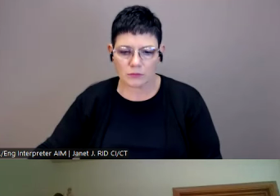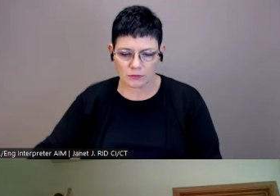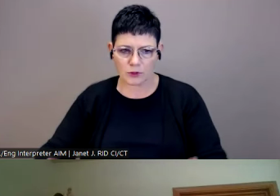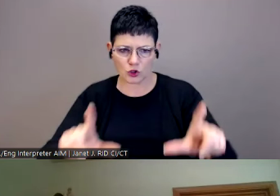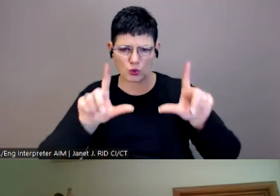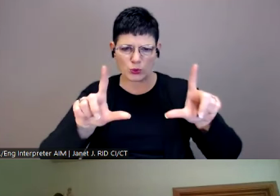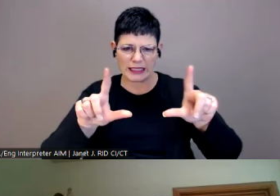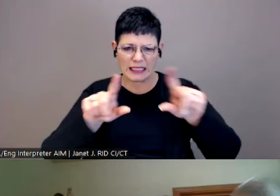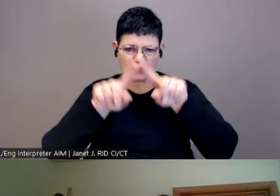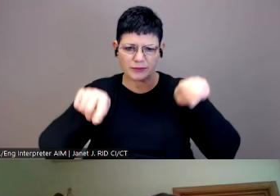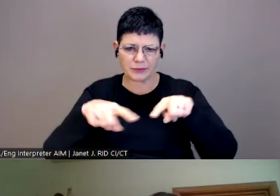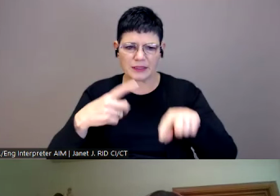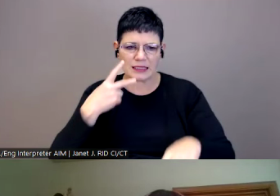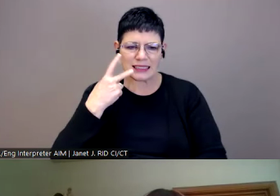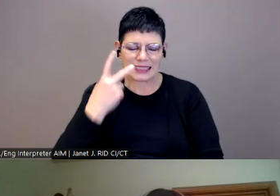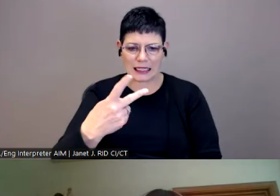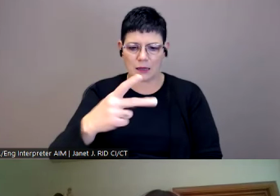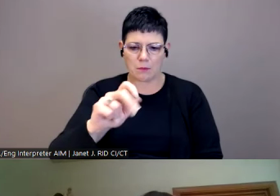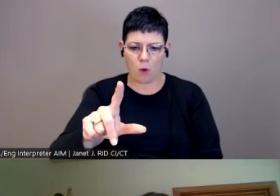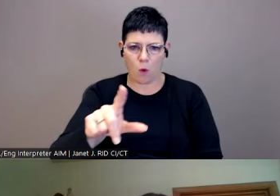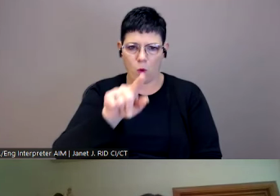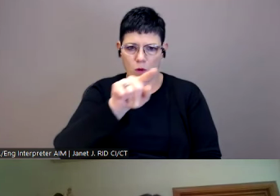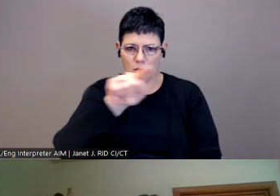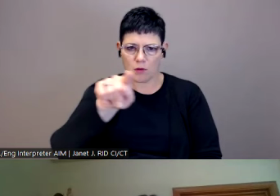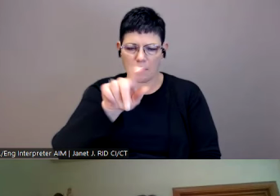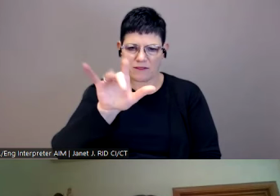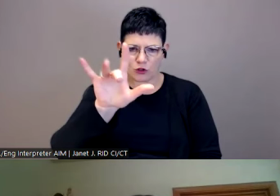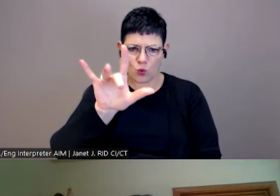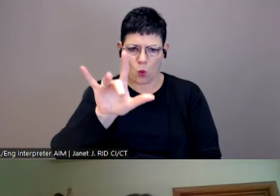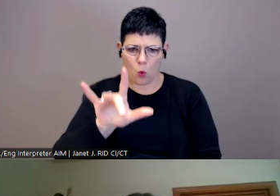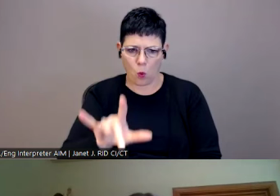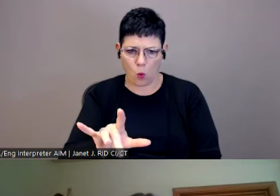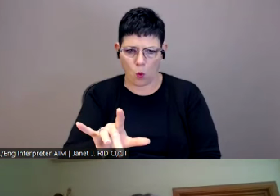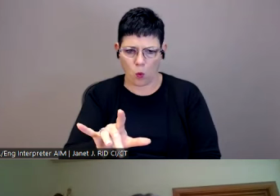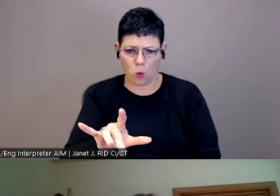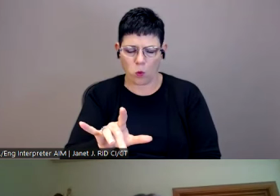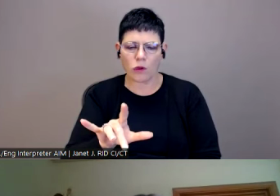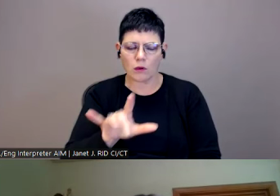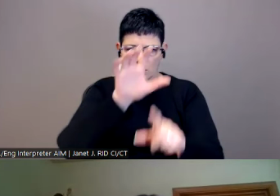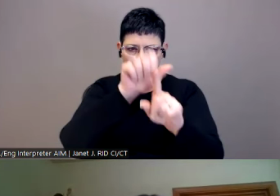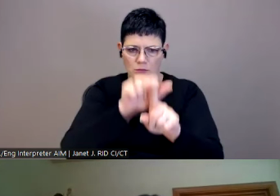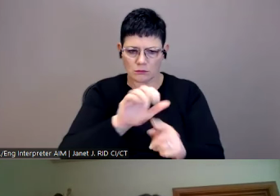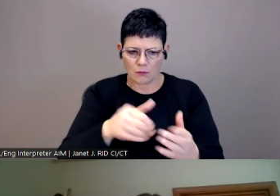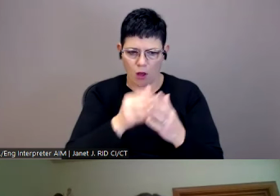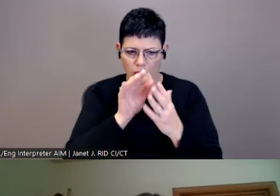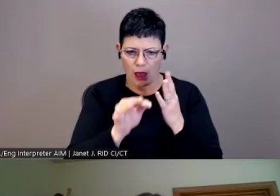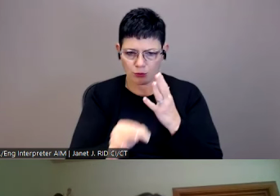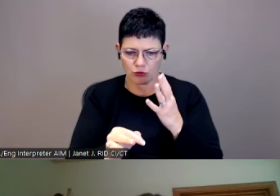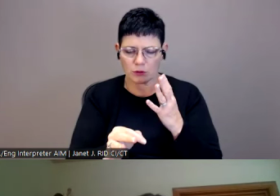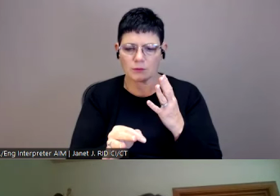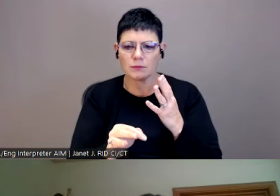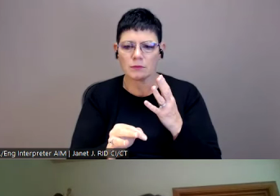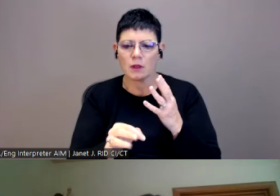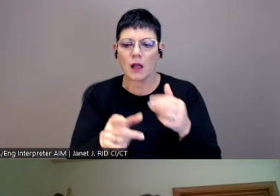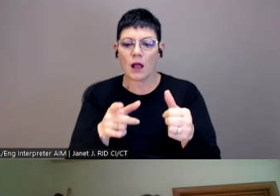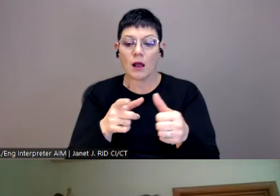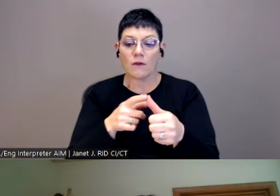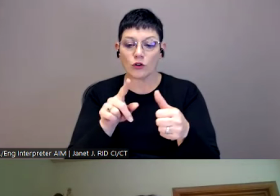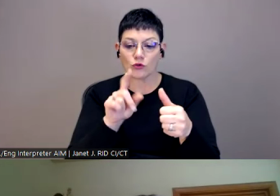screen a poll. You may have to scroll to get all of the options, but we're asking you